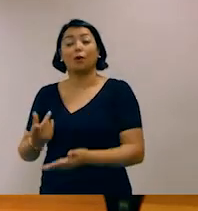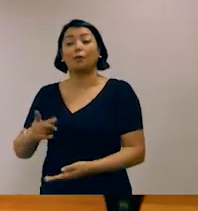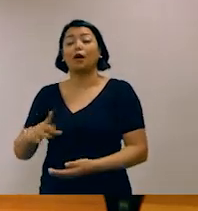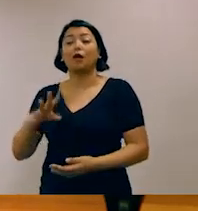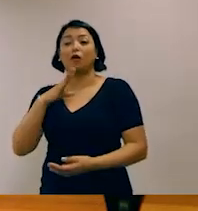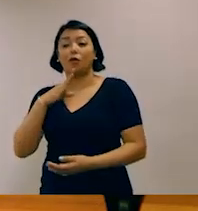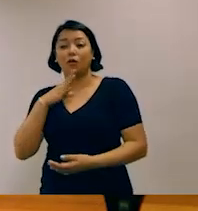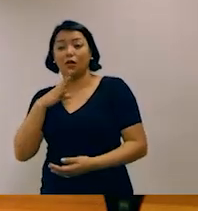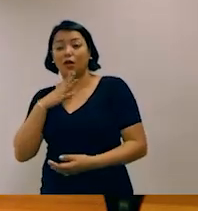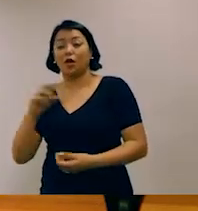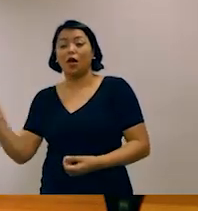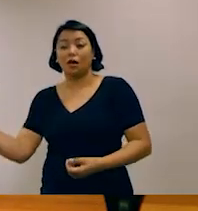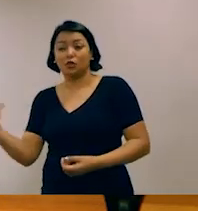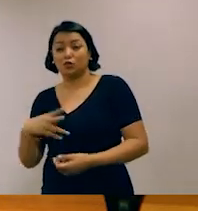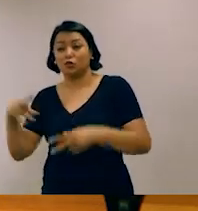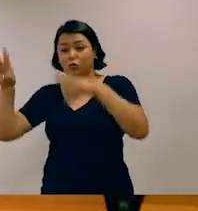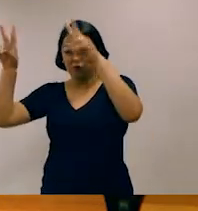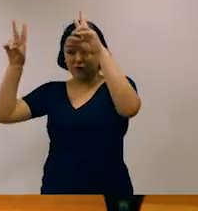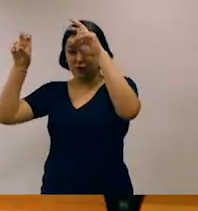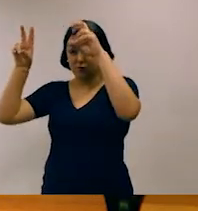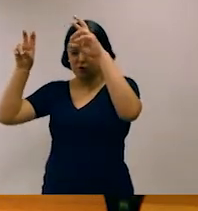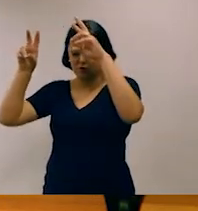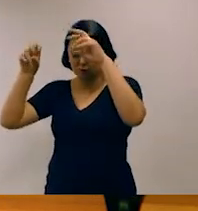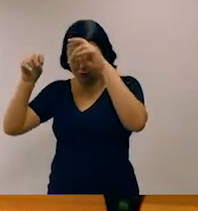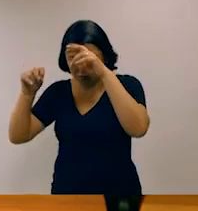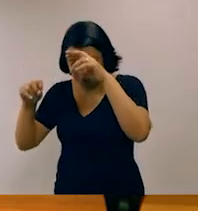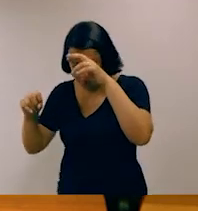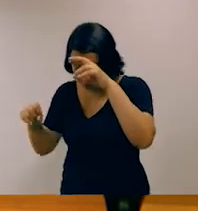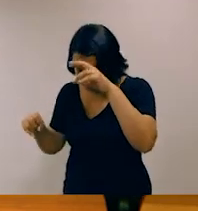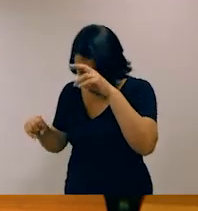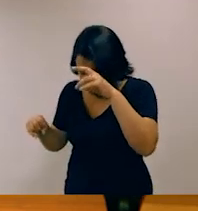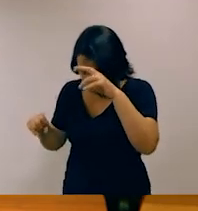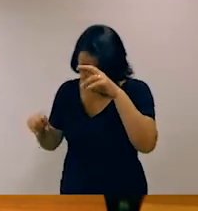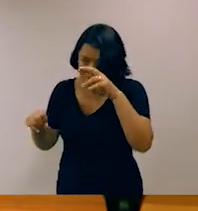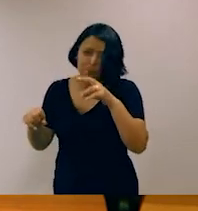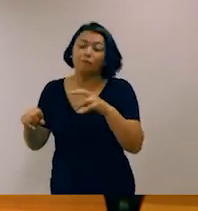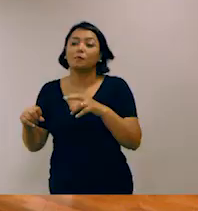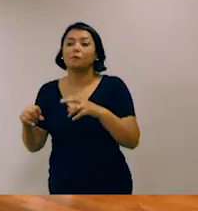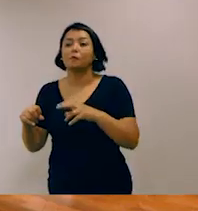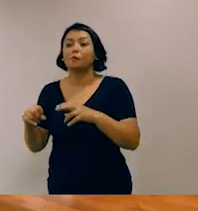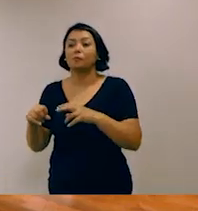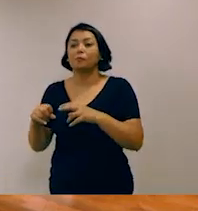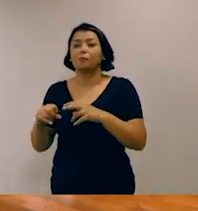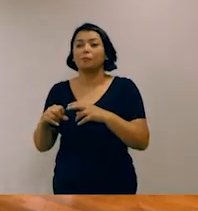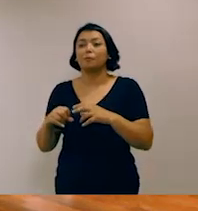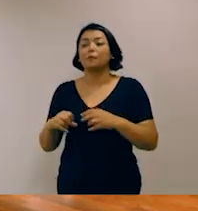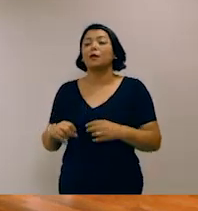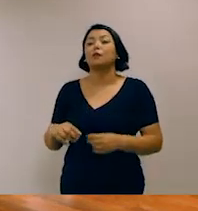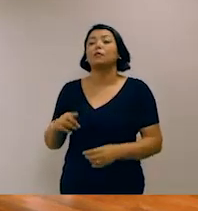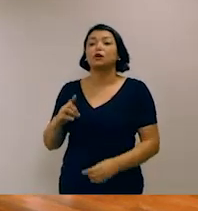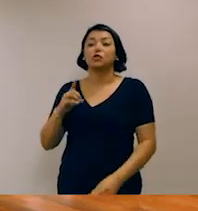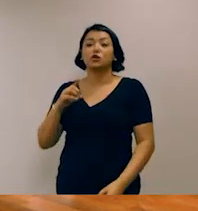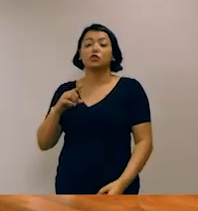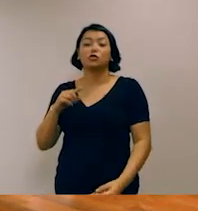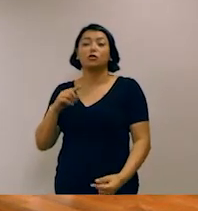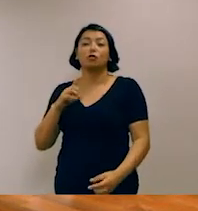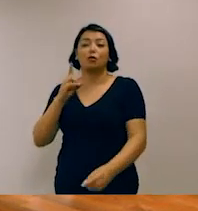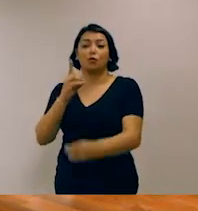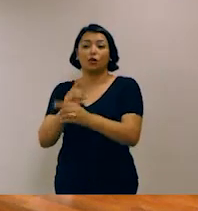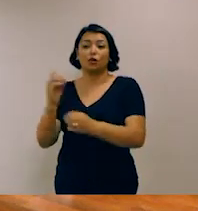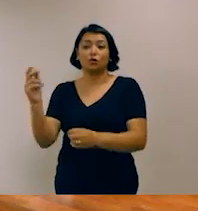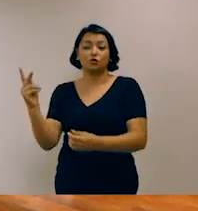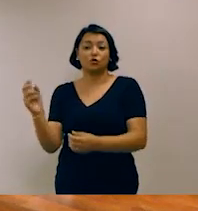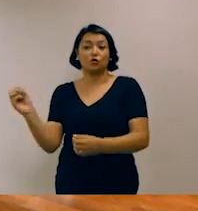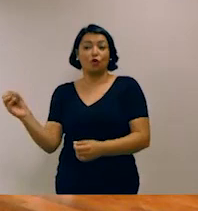to see if new expressions arose, undue expressions. This is for identifying